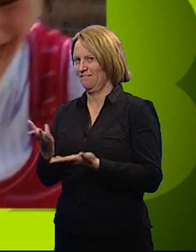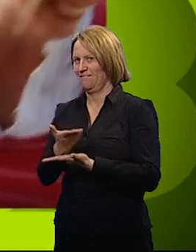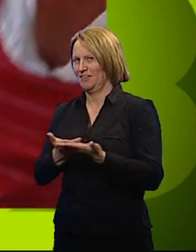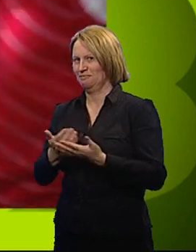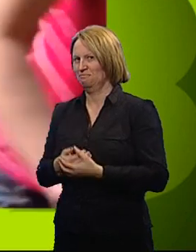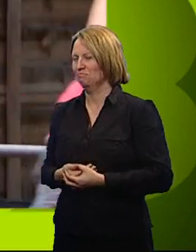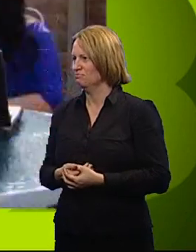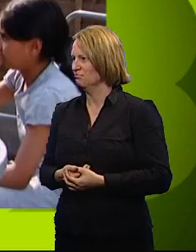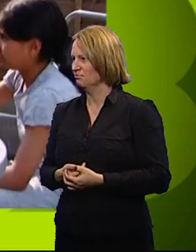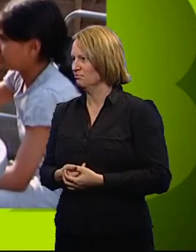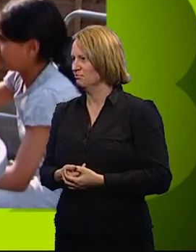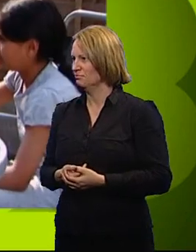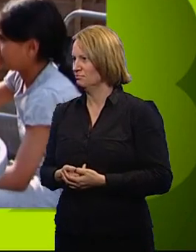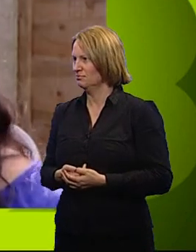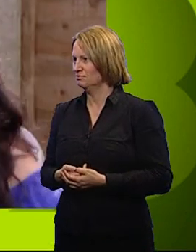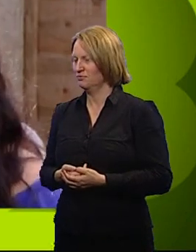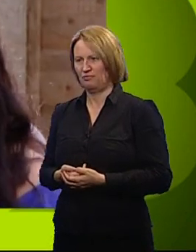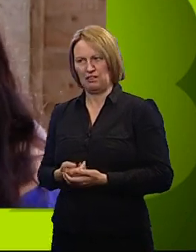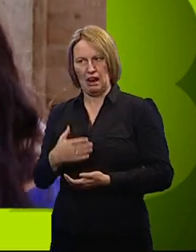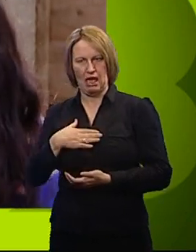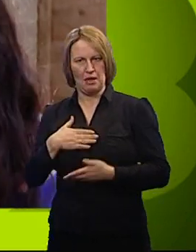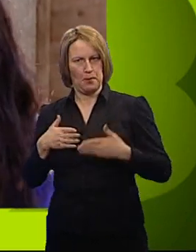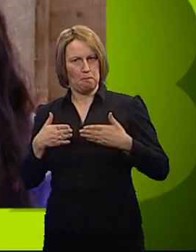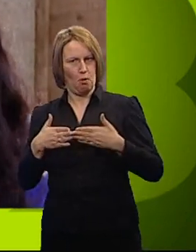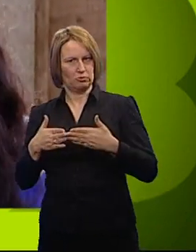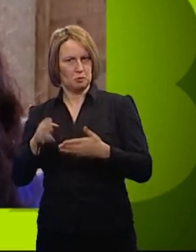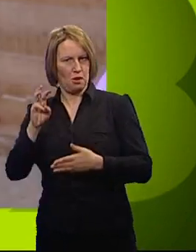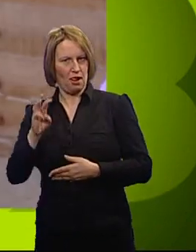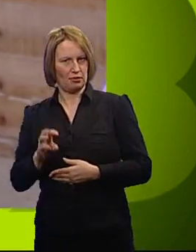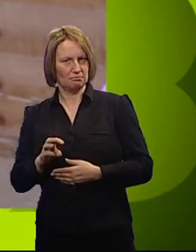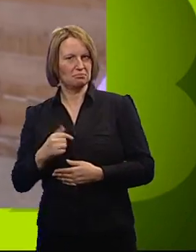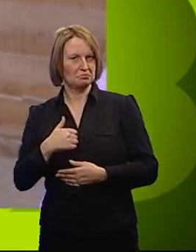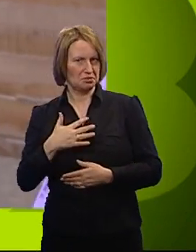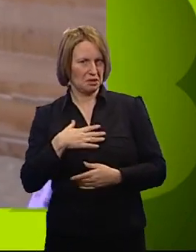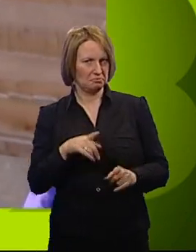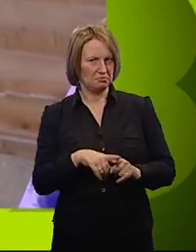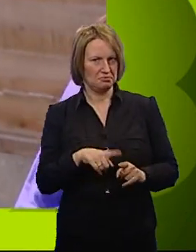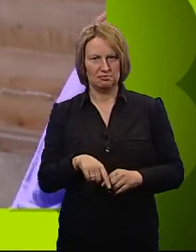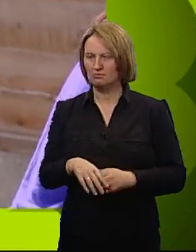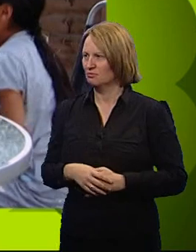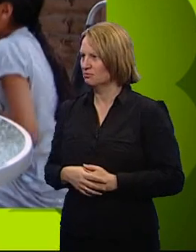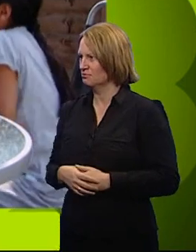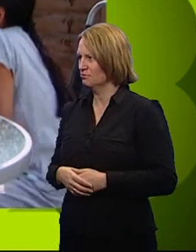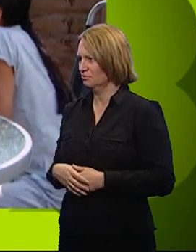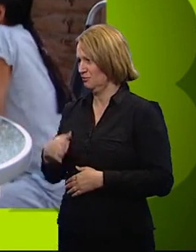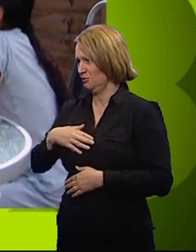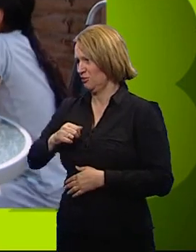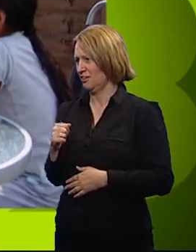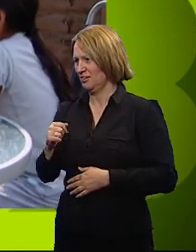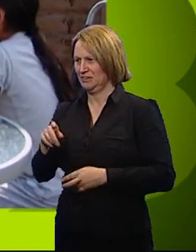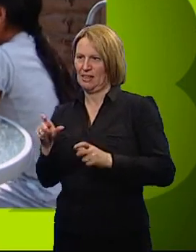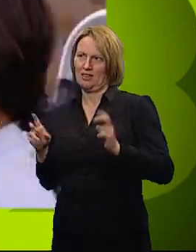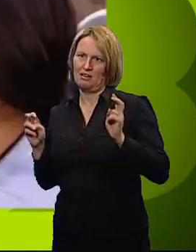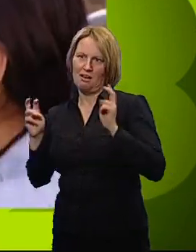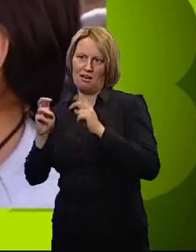to it. The coolest one, personally, is the canal boat one. I like the Wales one too. What about you, Monique? I like Scotland the